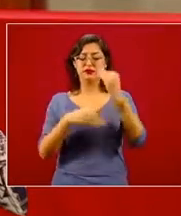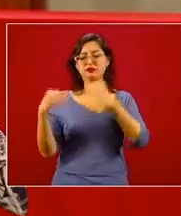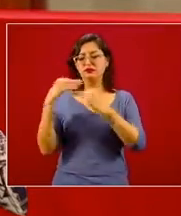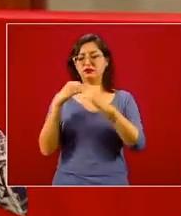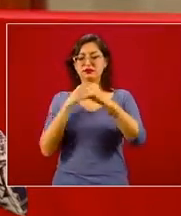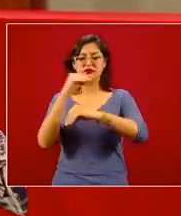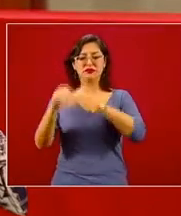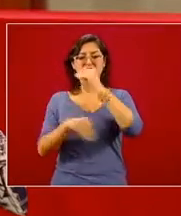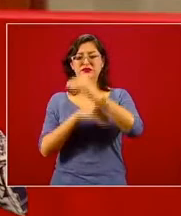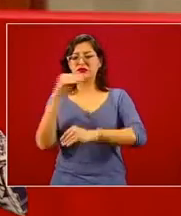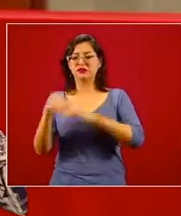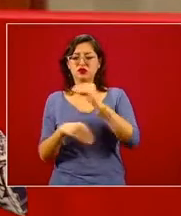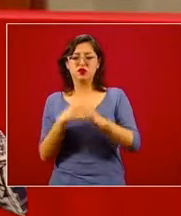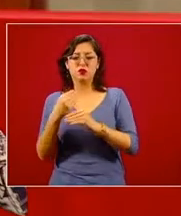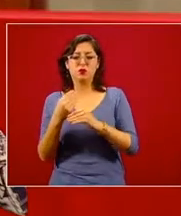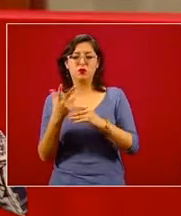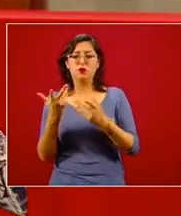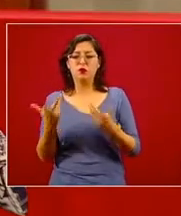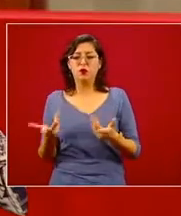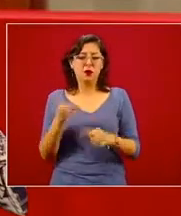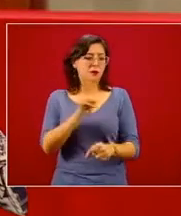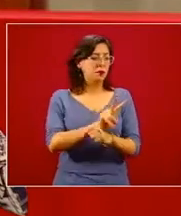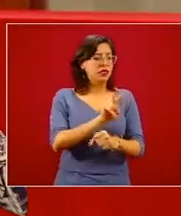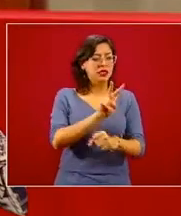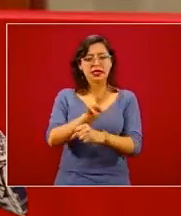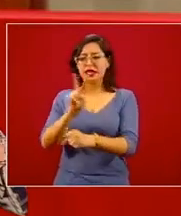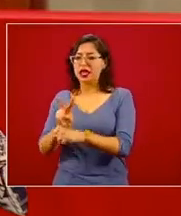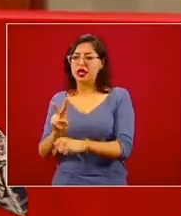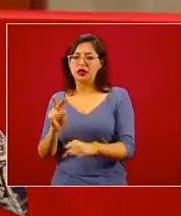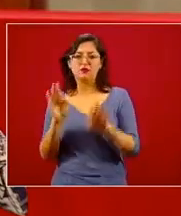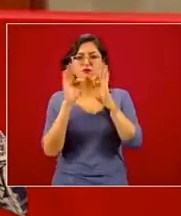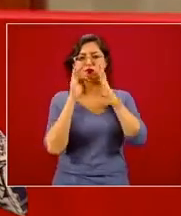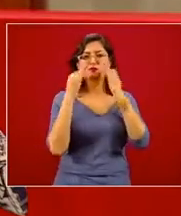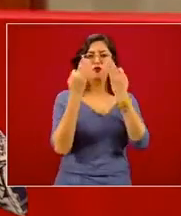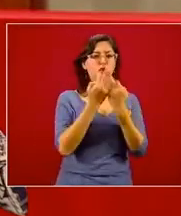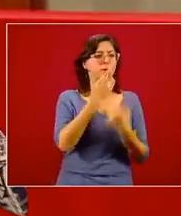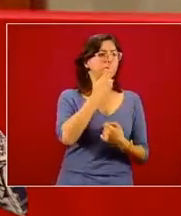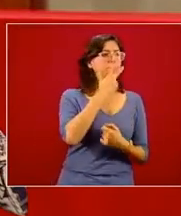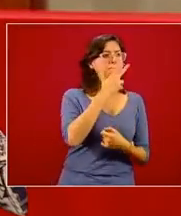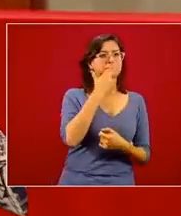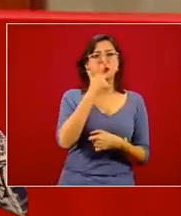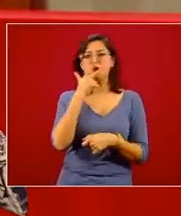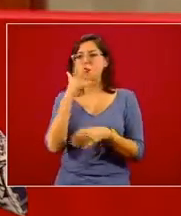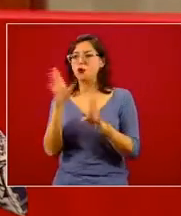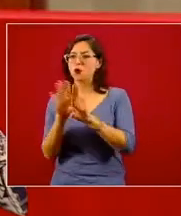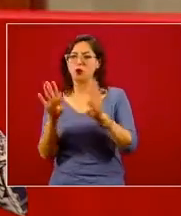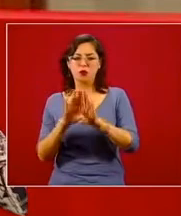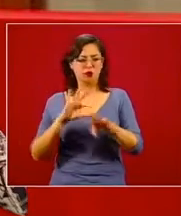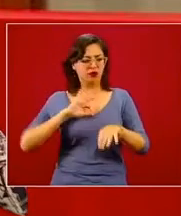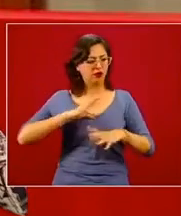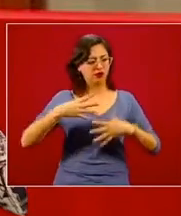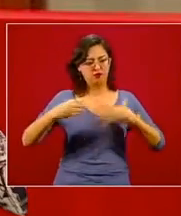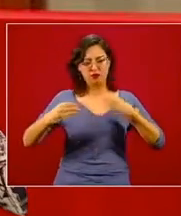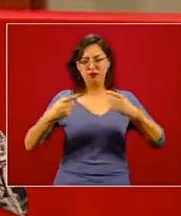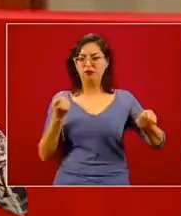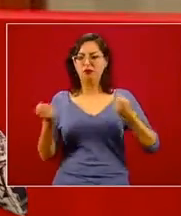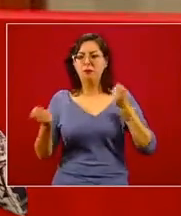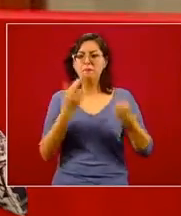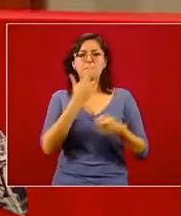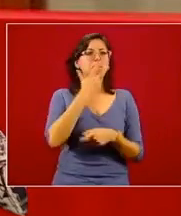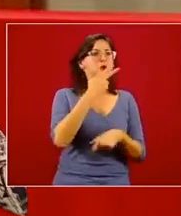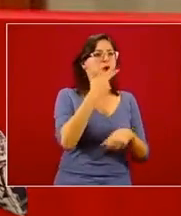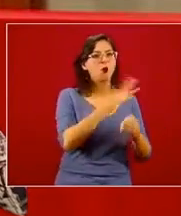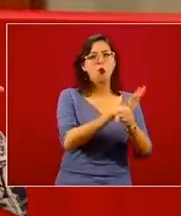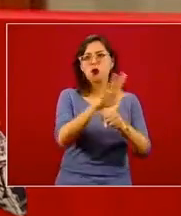China and the United States. All of the countries are part of this discussion on what is the better way to